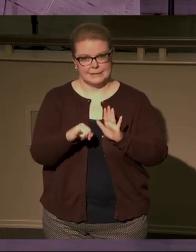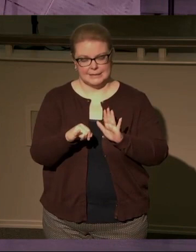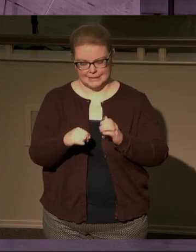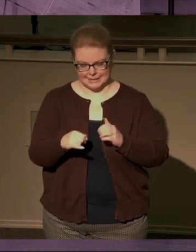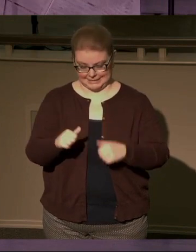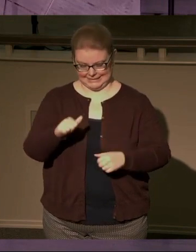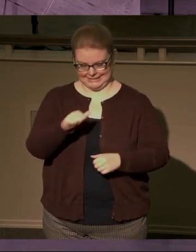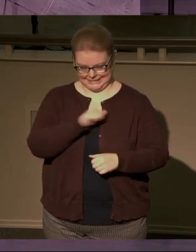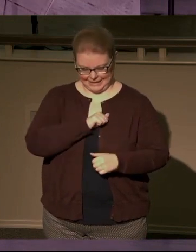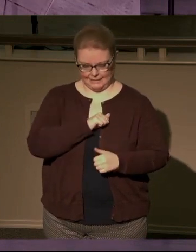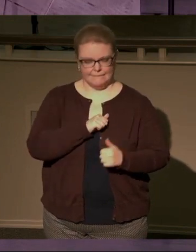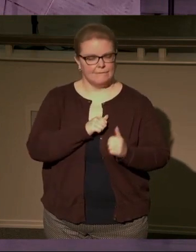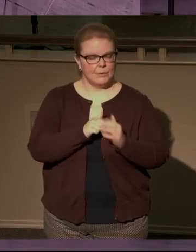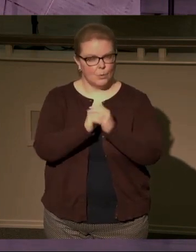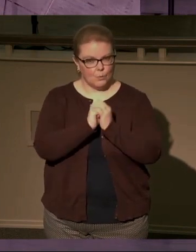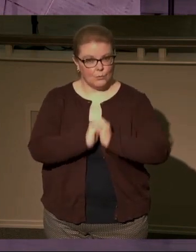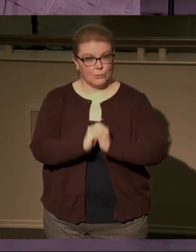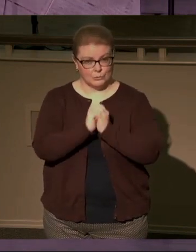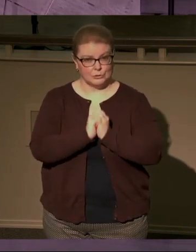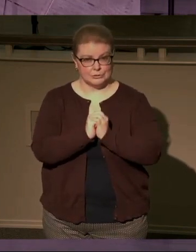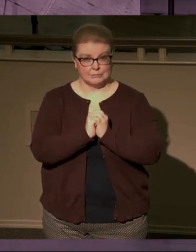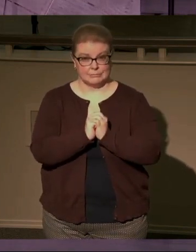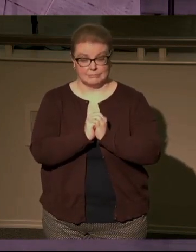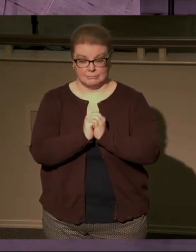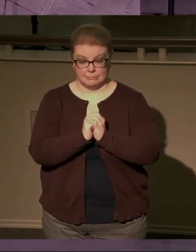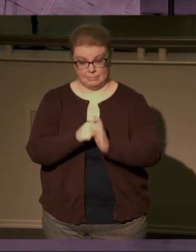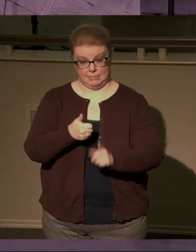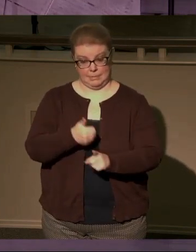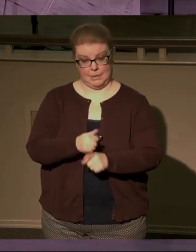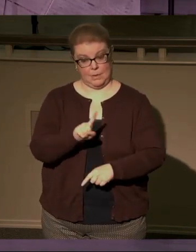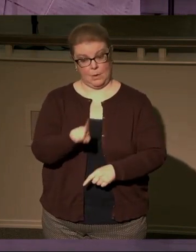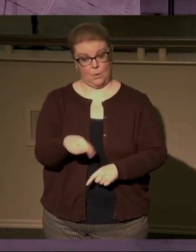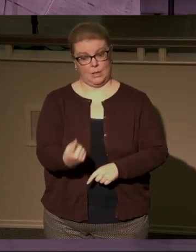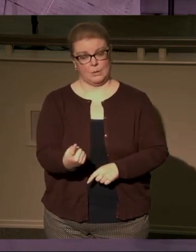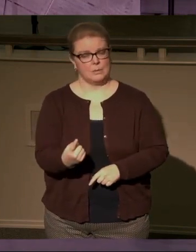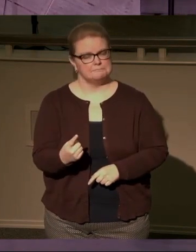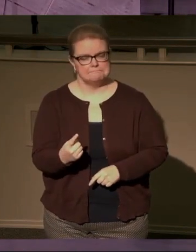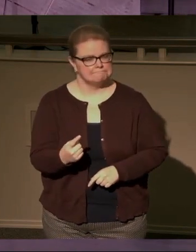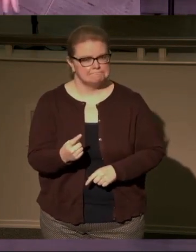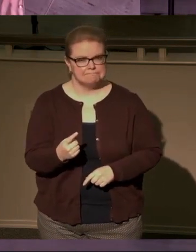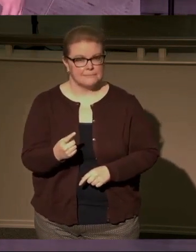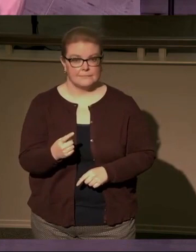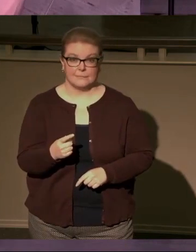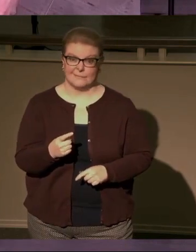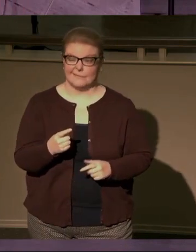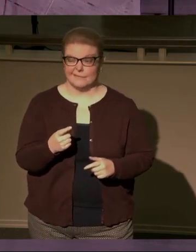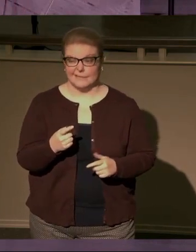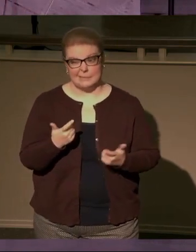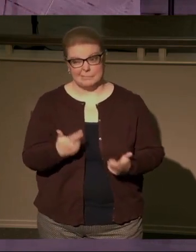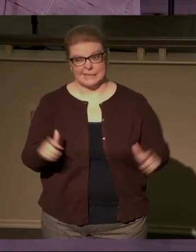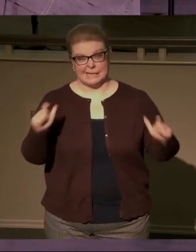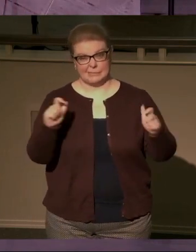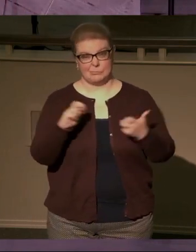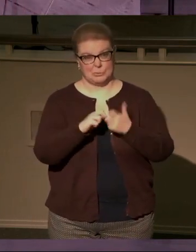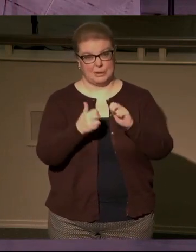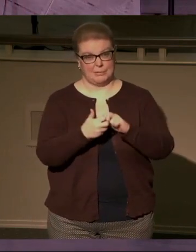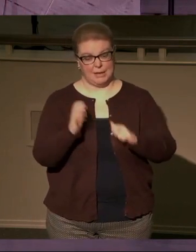self-worship. But they're not the only ones. You see, the big problem for our